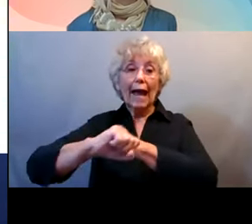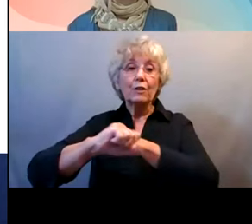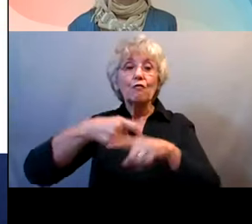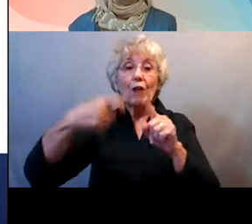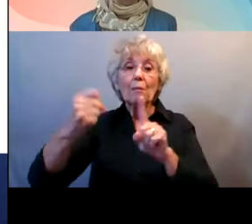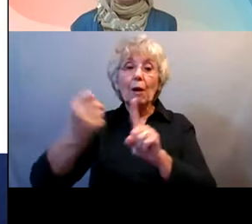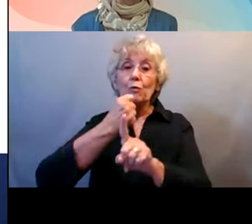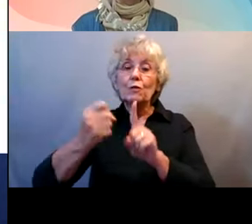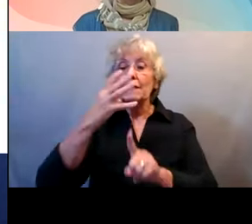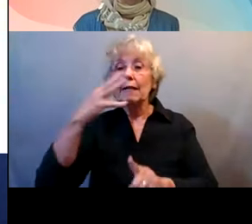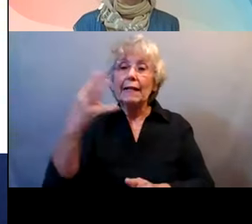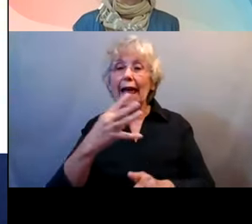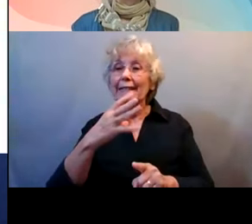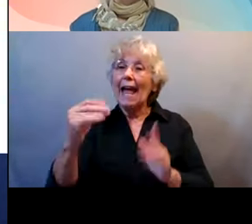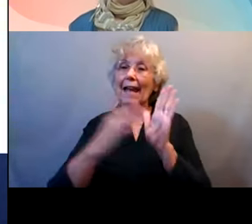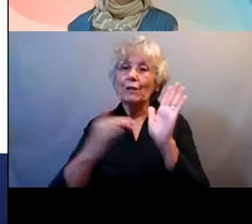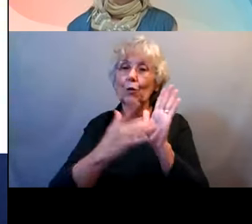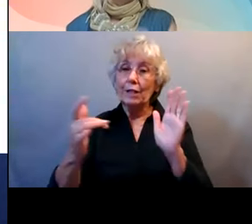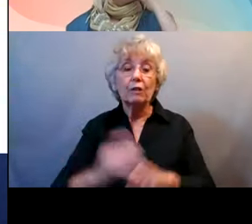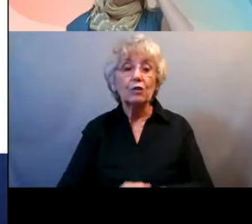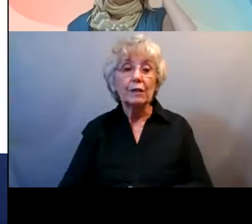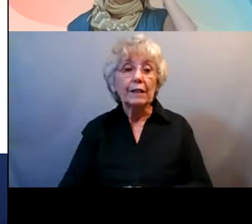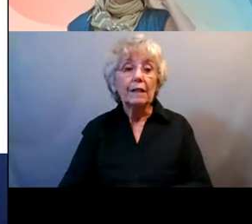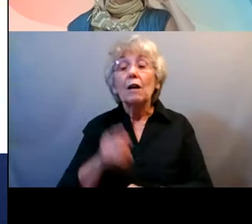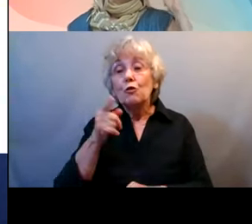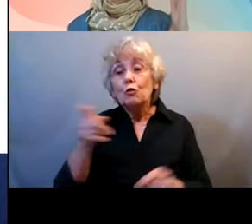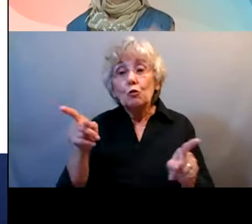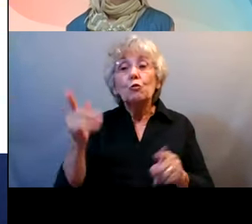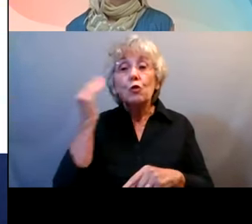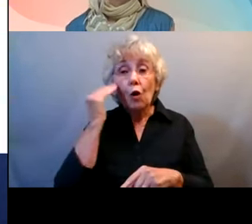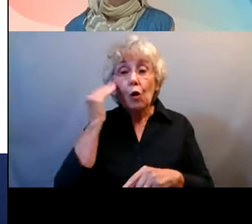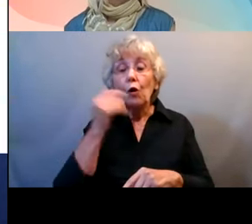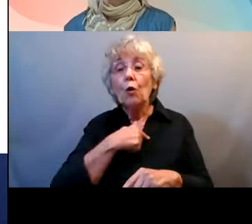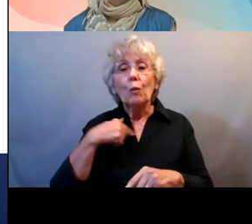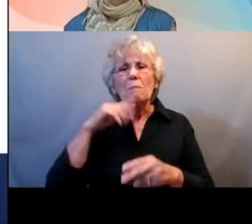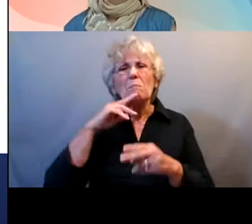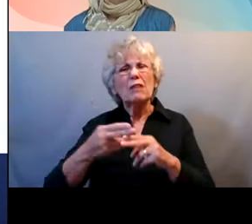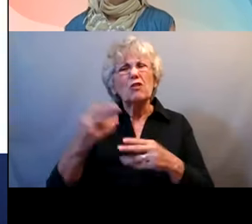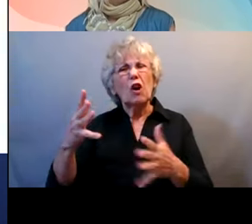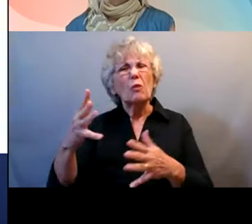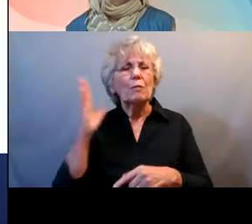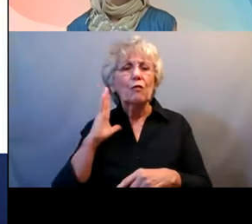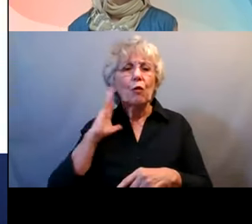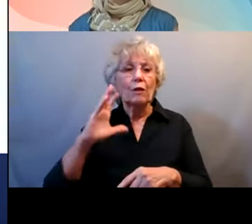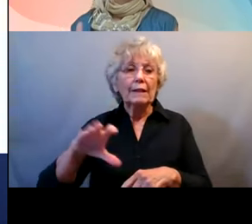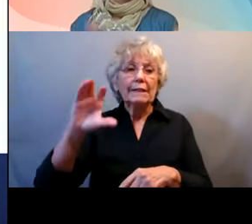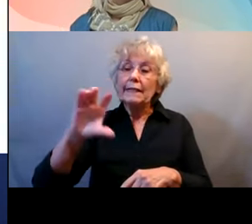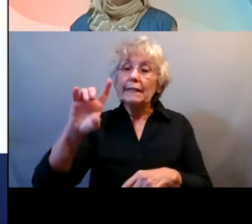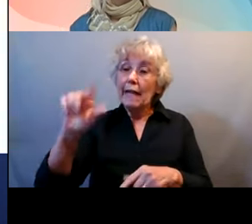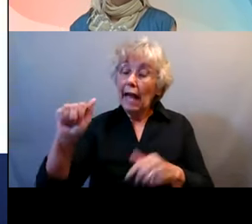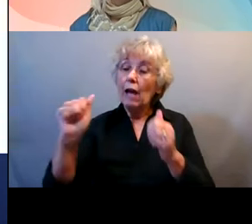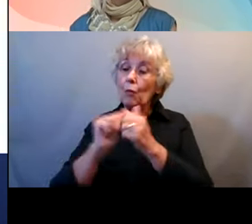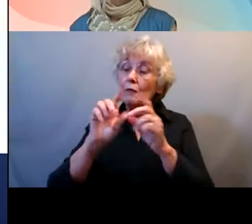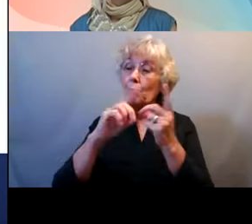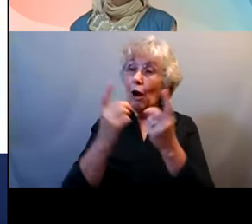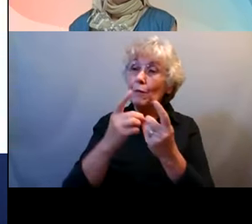abuse, neglect, and exploitation. So as you know, we mentioned previously that CDA, along with Department of